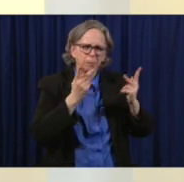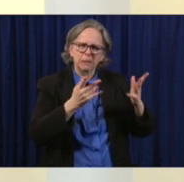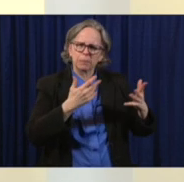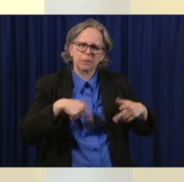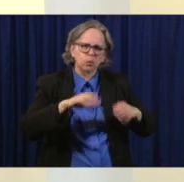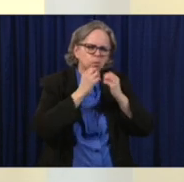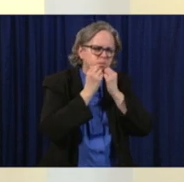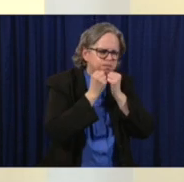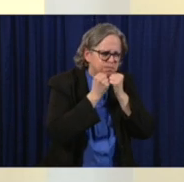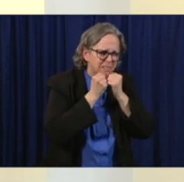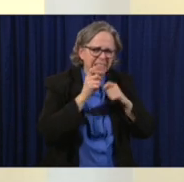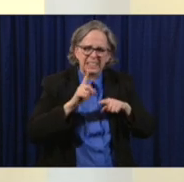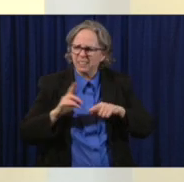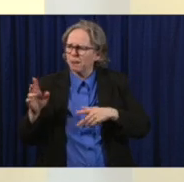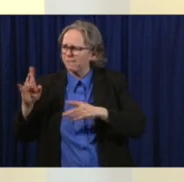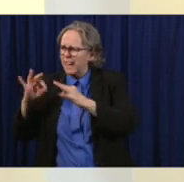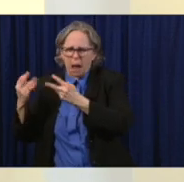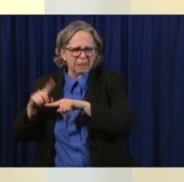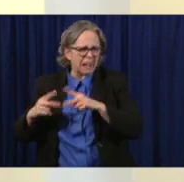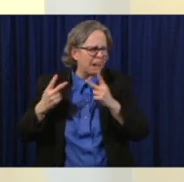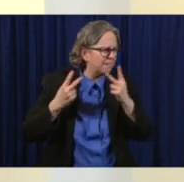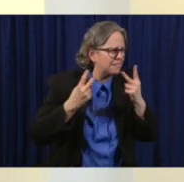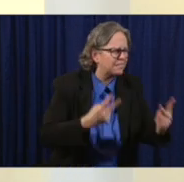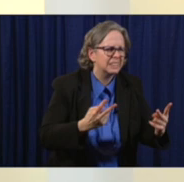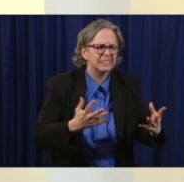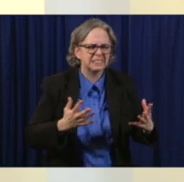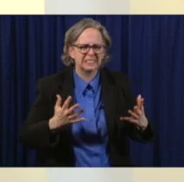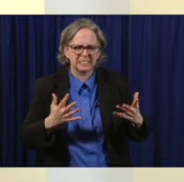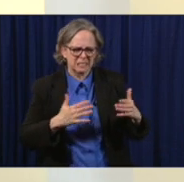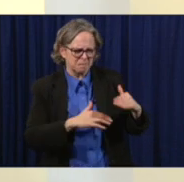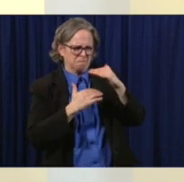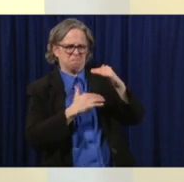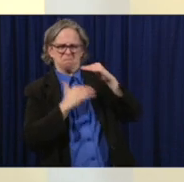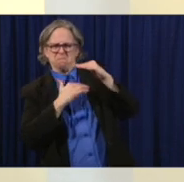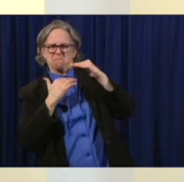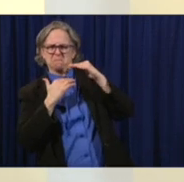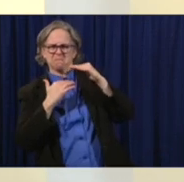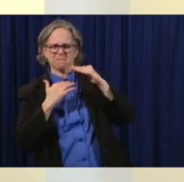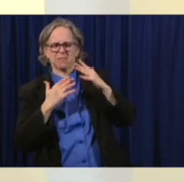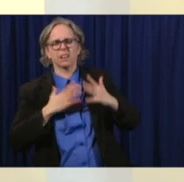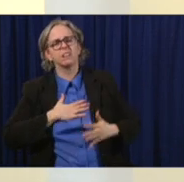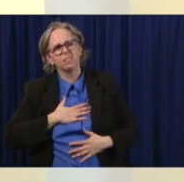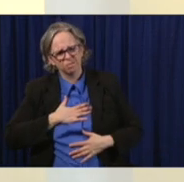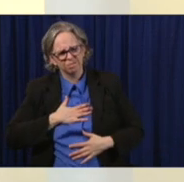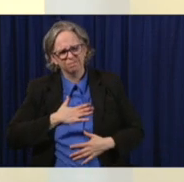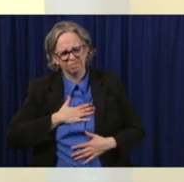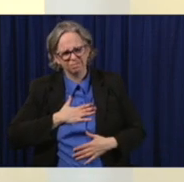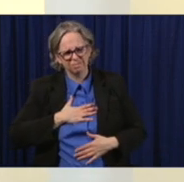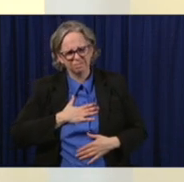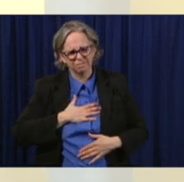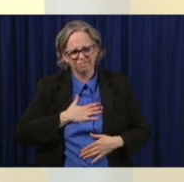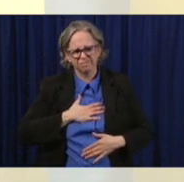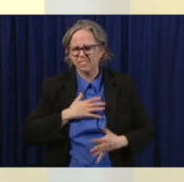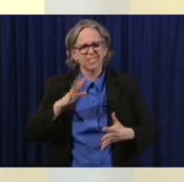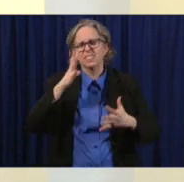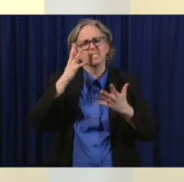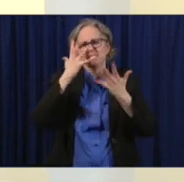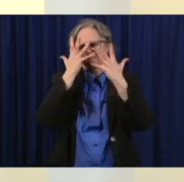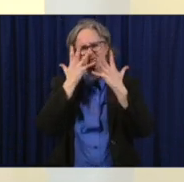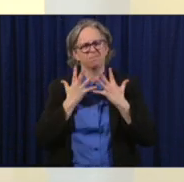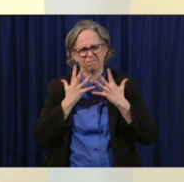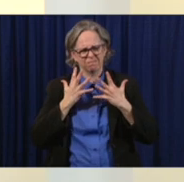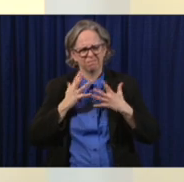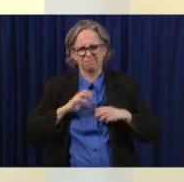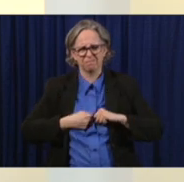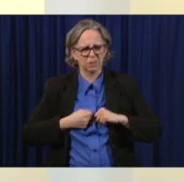go visit. We've had to limit some of the things we normally do. And that is, you know, tragic at the same time trying to protect the